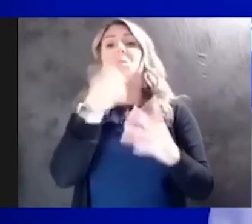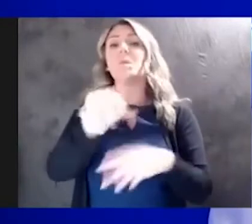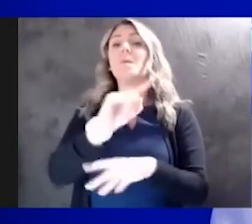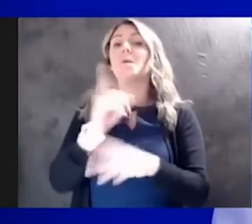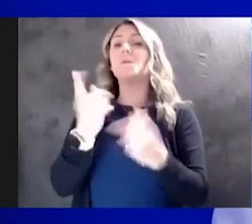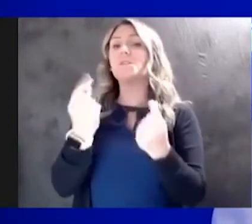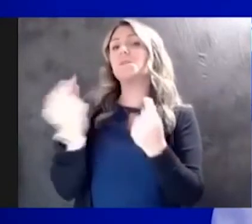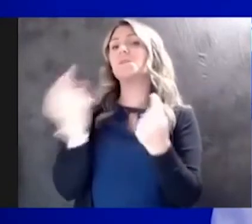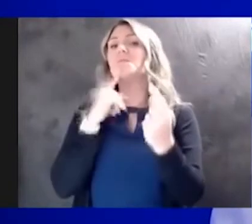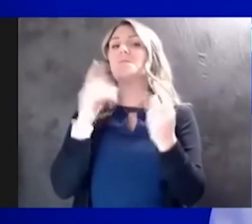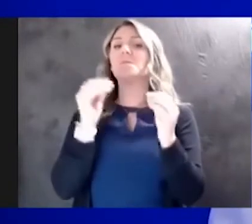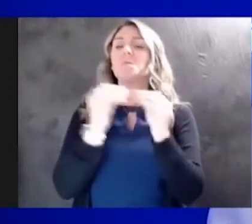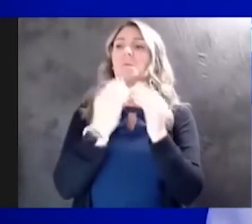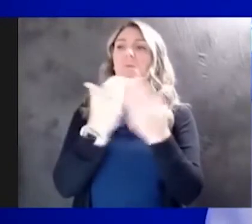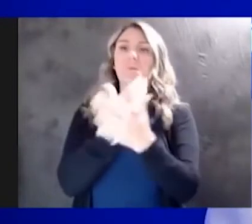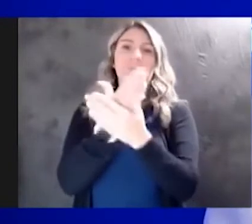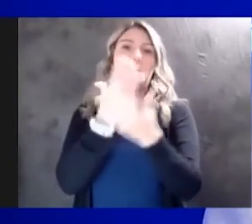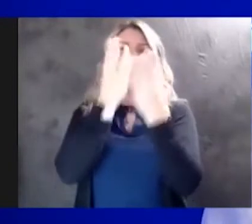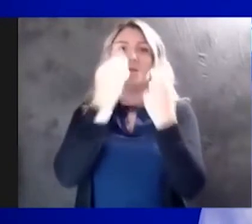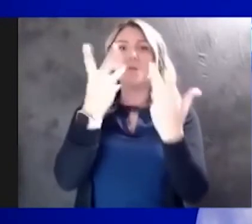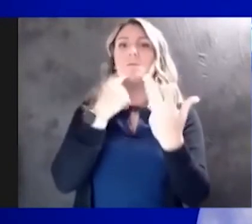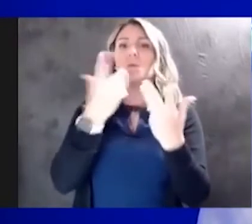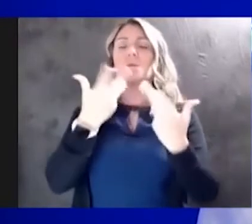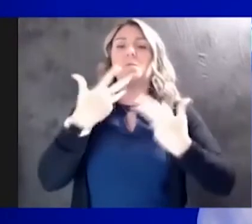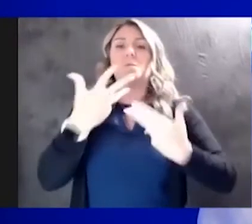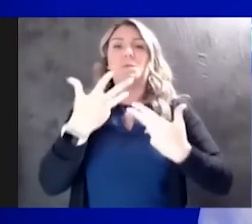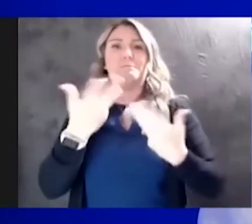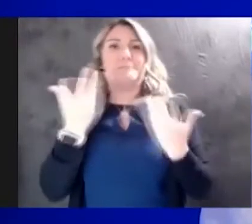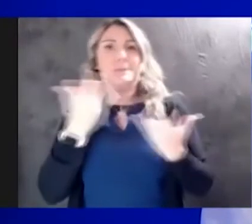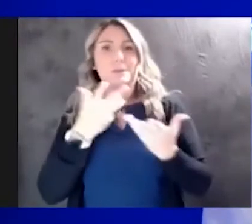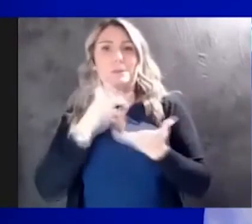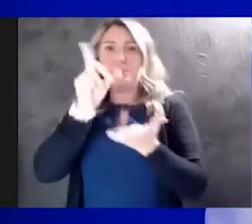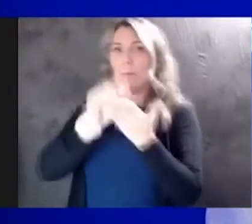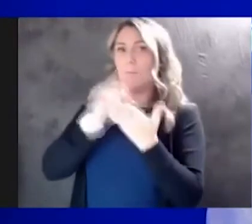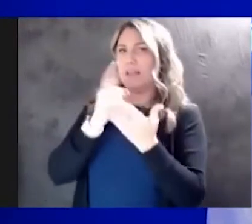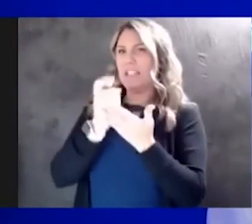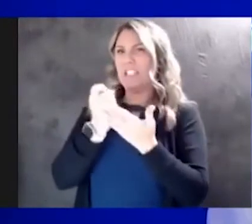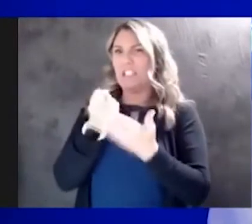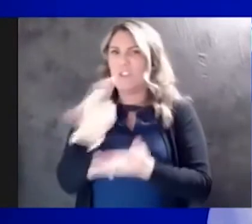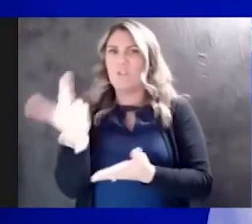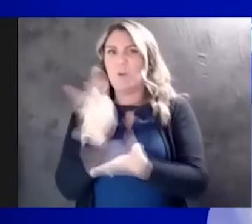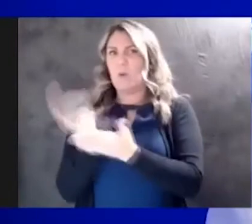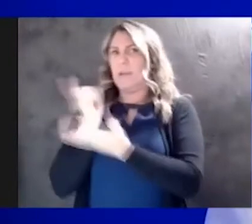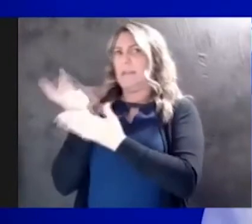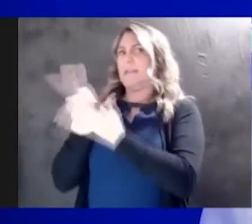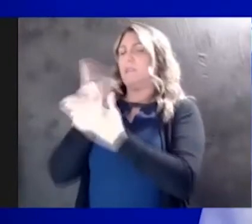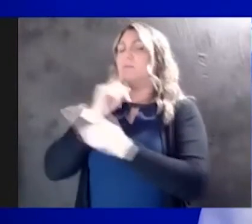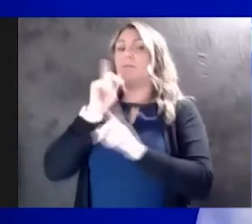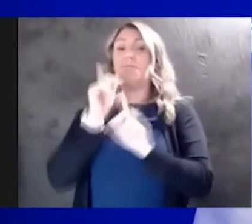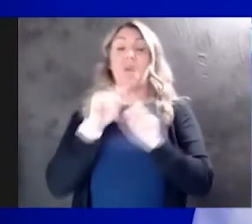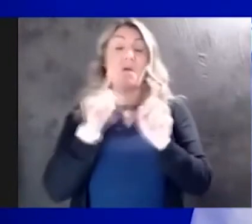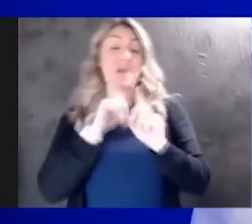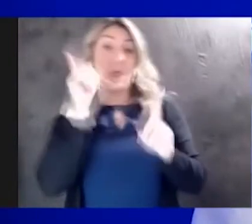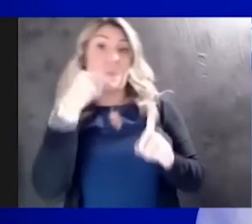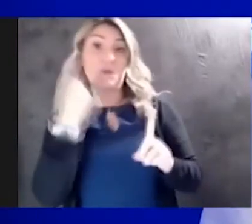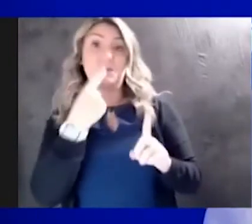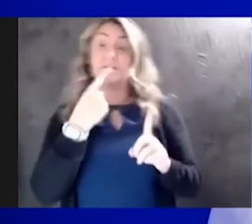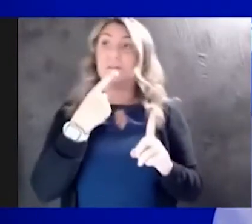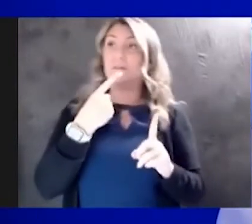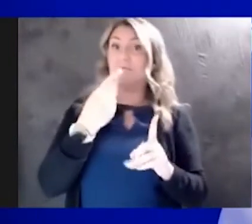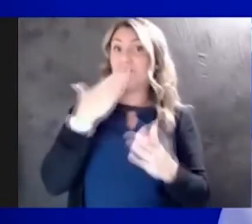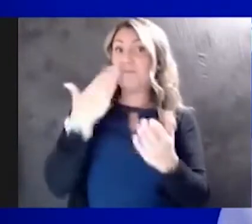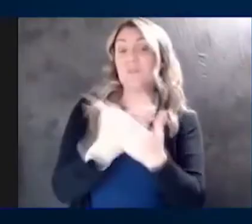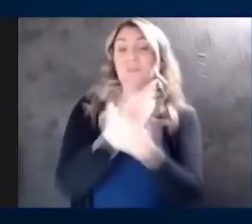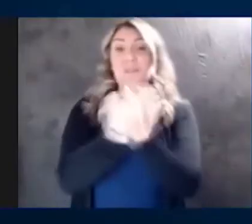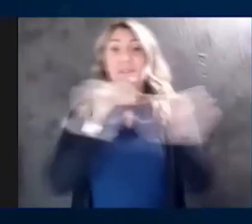produced in the New England Journal of Medicine a couple weeks ago. But it does look to be safe and efficacious, so hopefully we'll hear some information about that